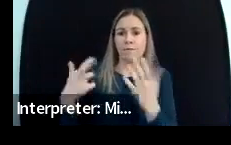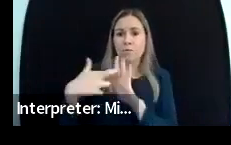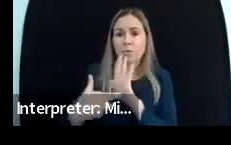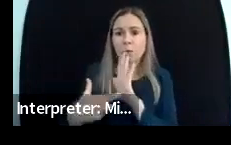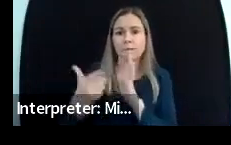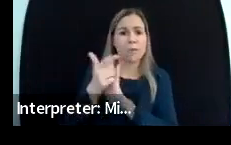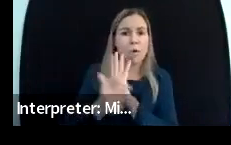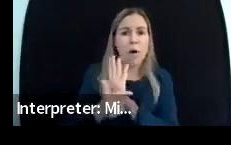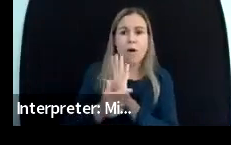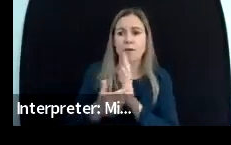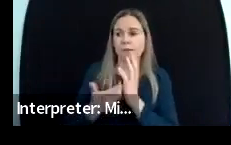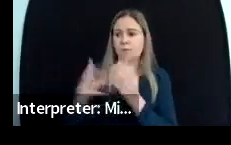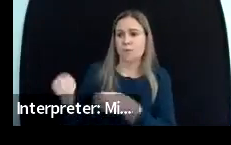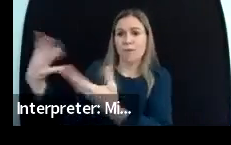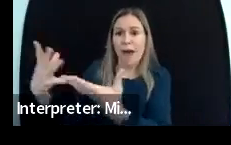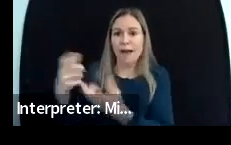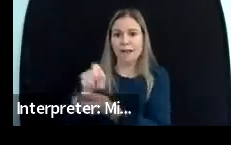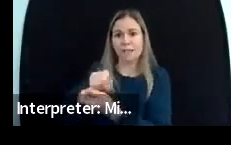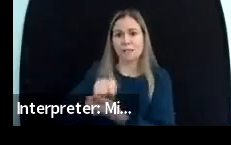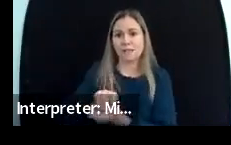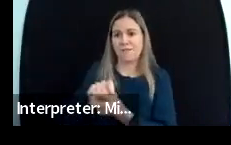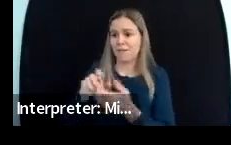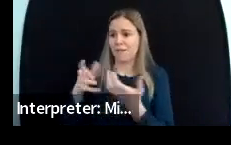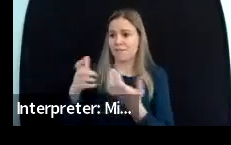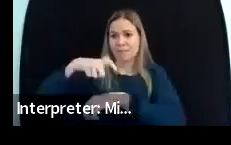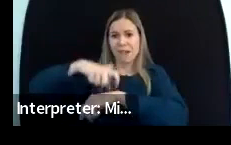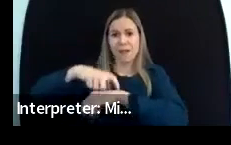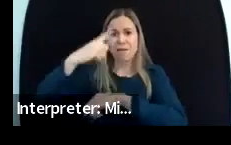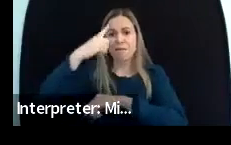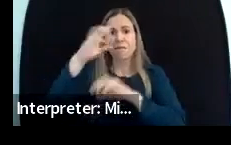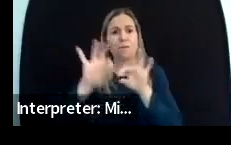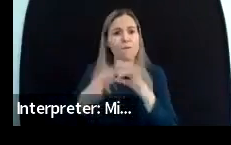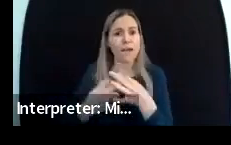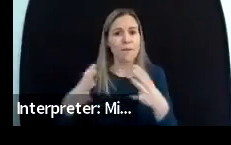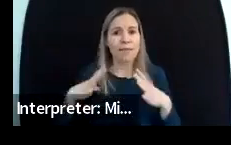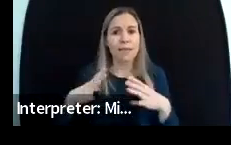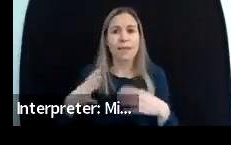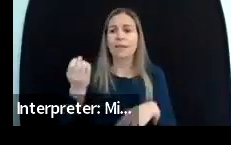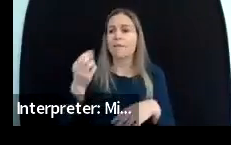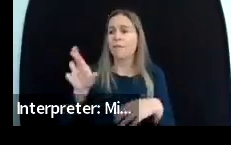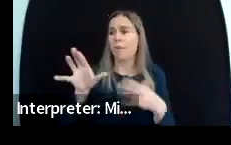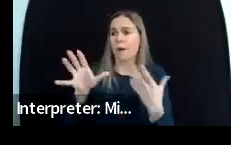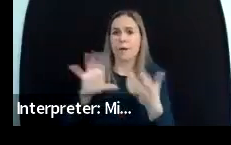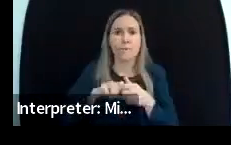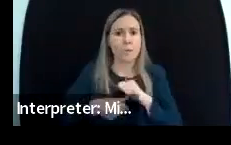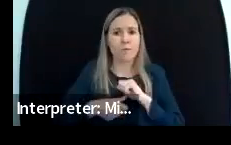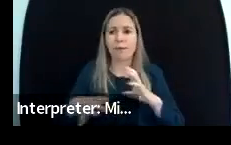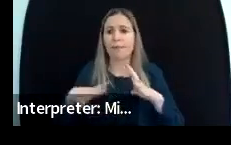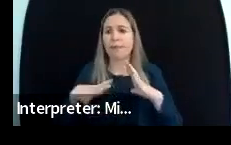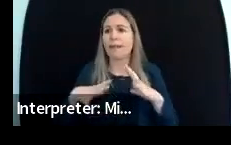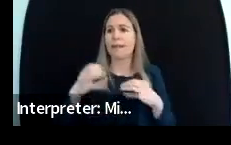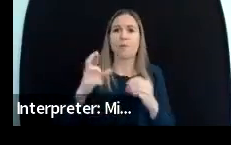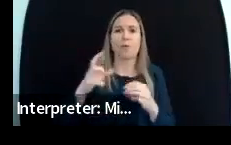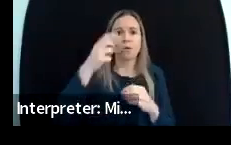required to provide a certain amount of family leave or leave for trauma